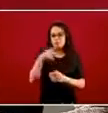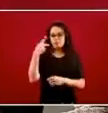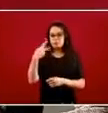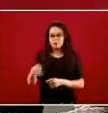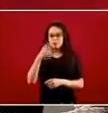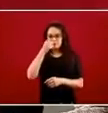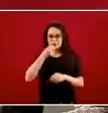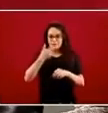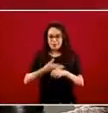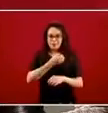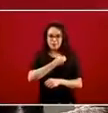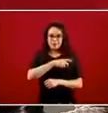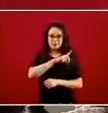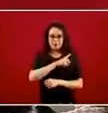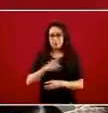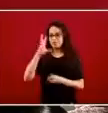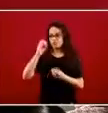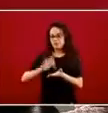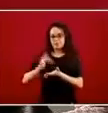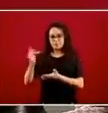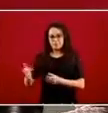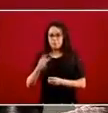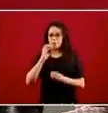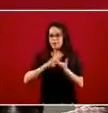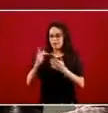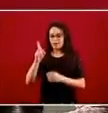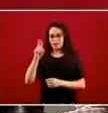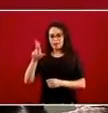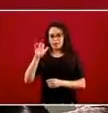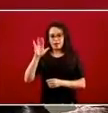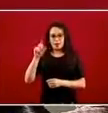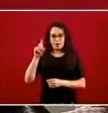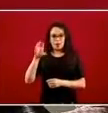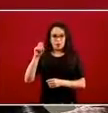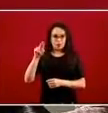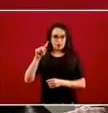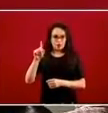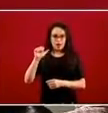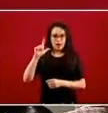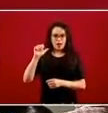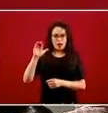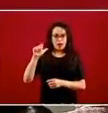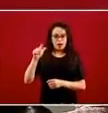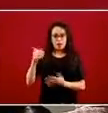decisions by the health officials of our country.